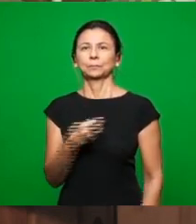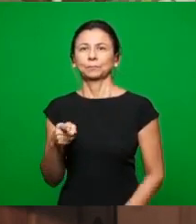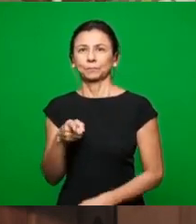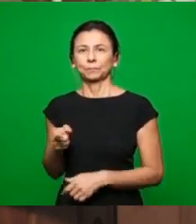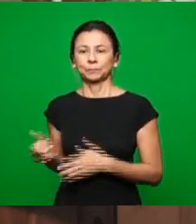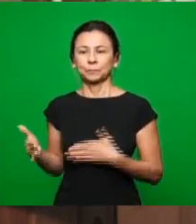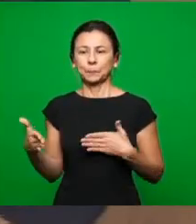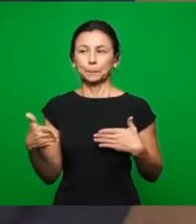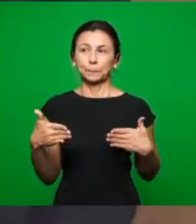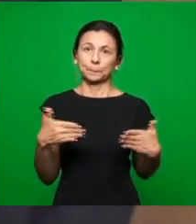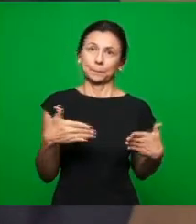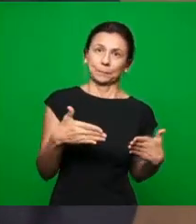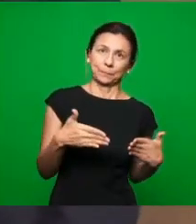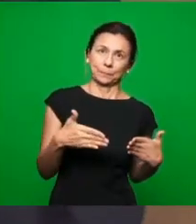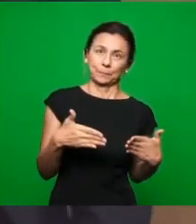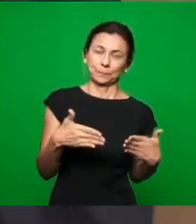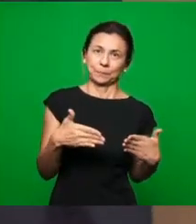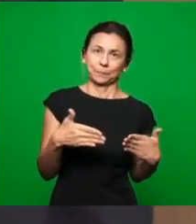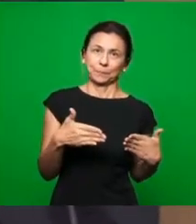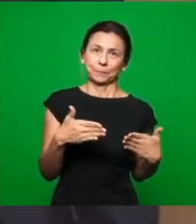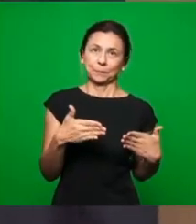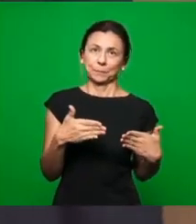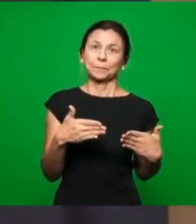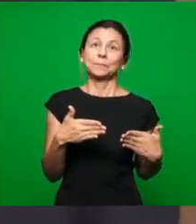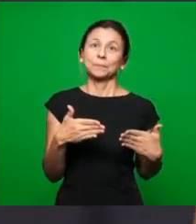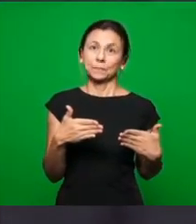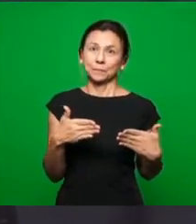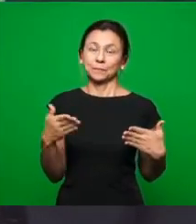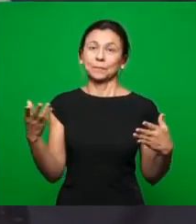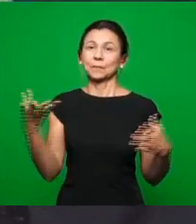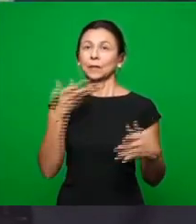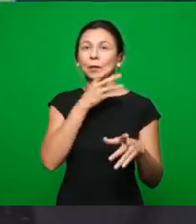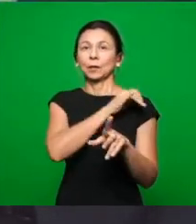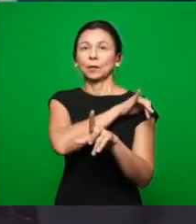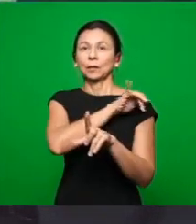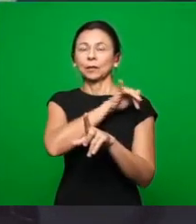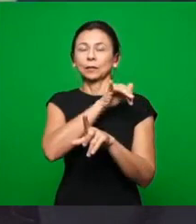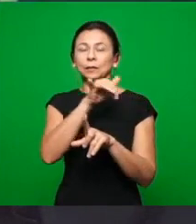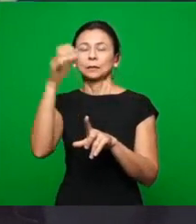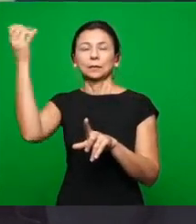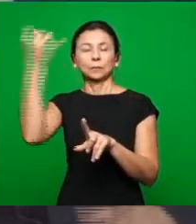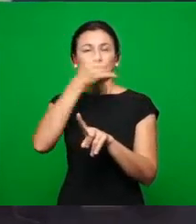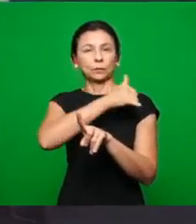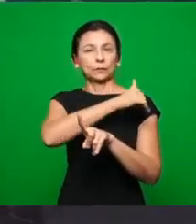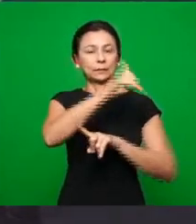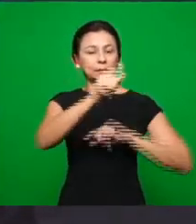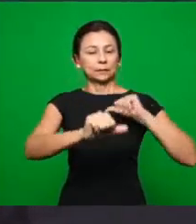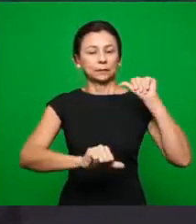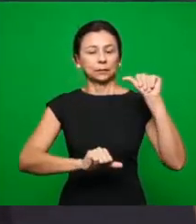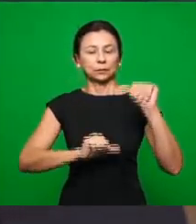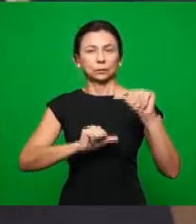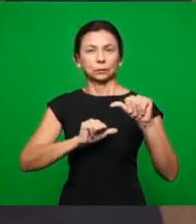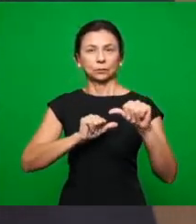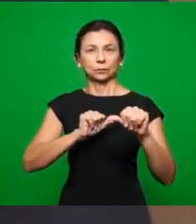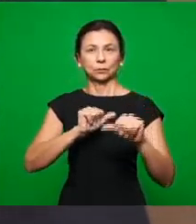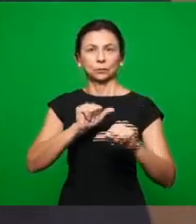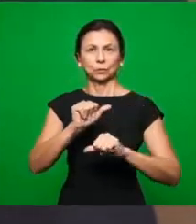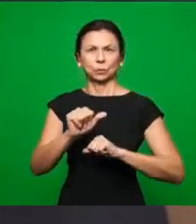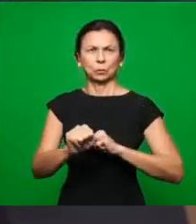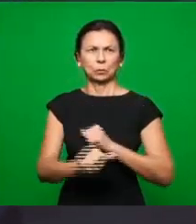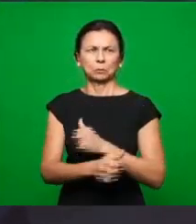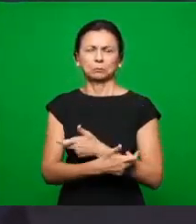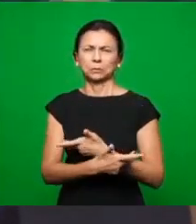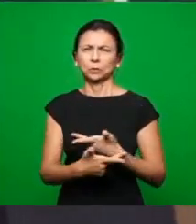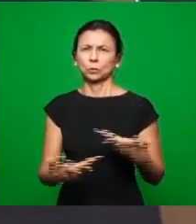So remain unfaithful to an agreement, to what was prophetic. You transform